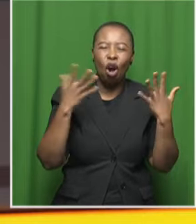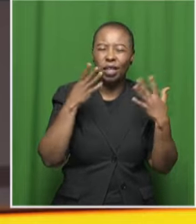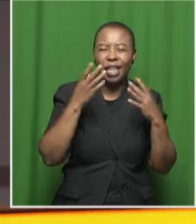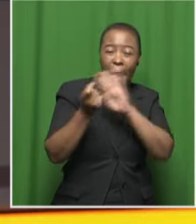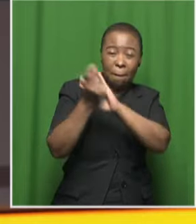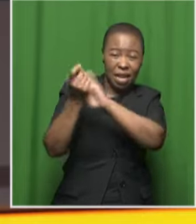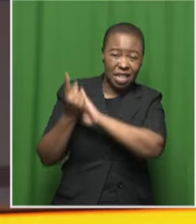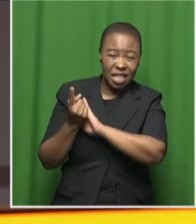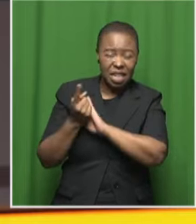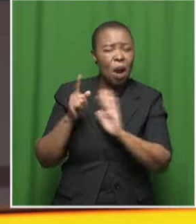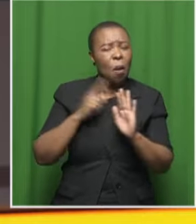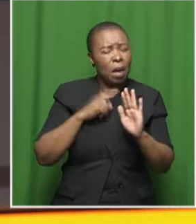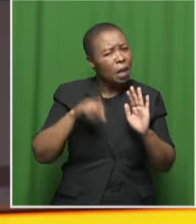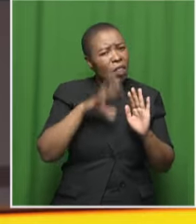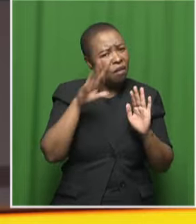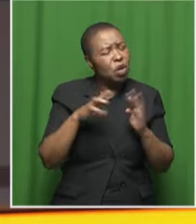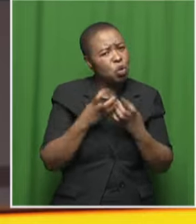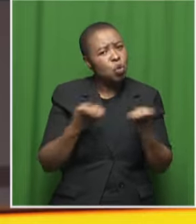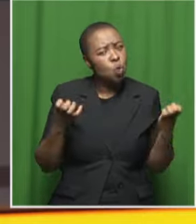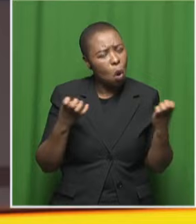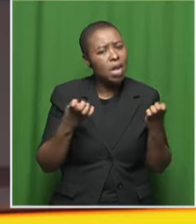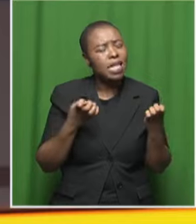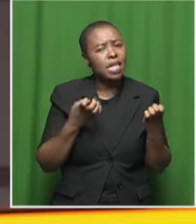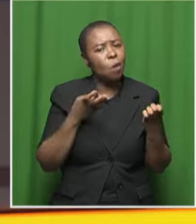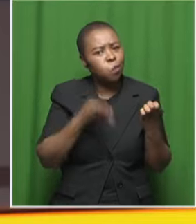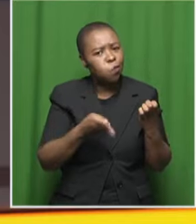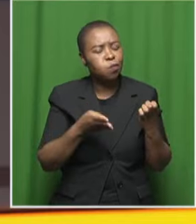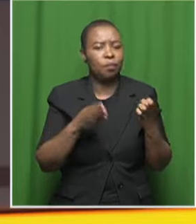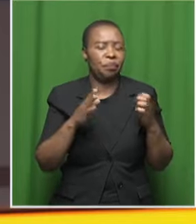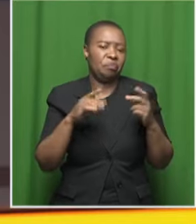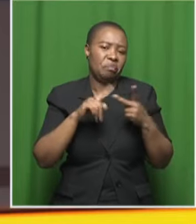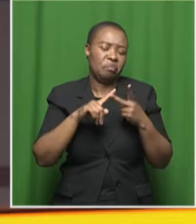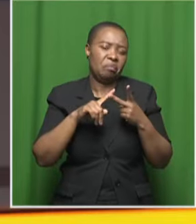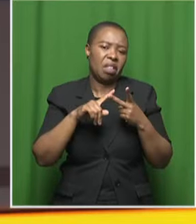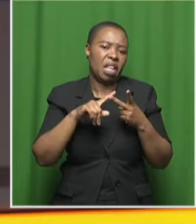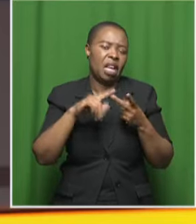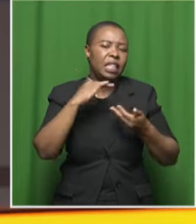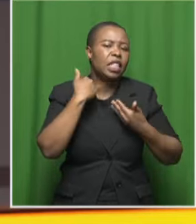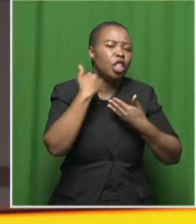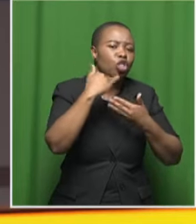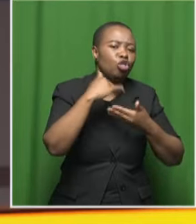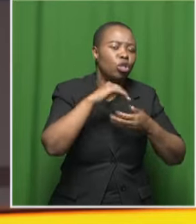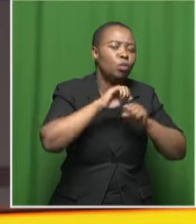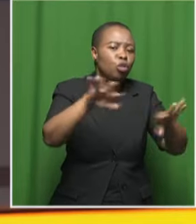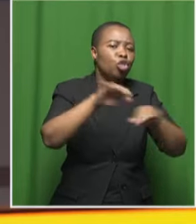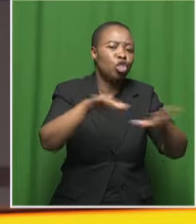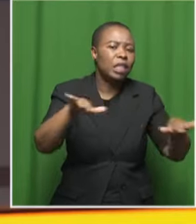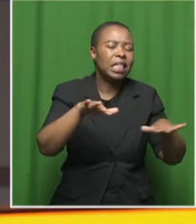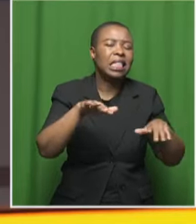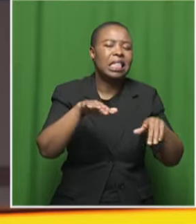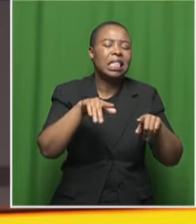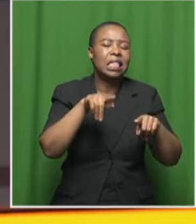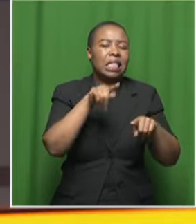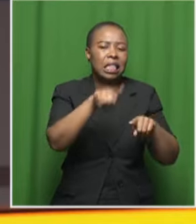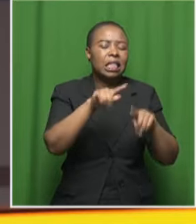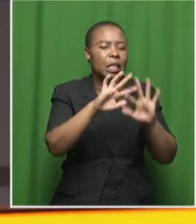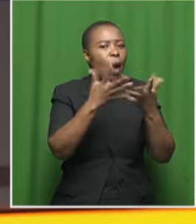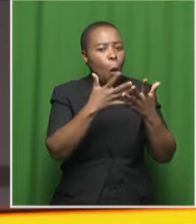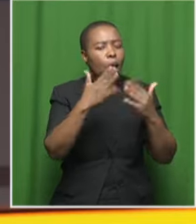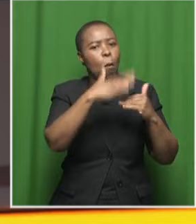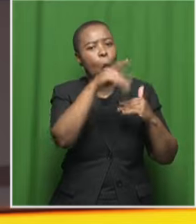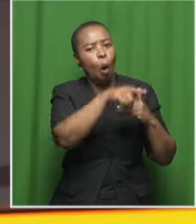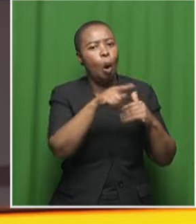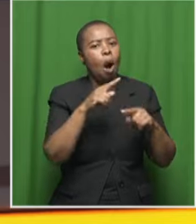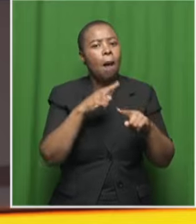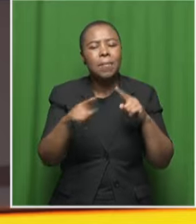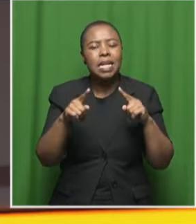be quite resourced. We have like one of the largest condom distribution programs in the world, but some of the lowest uptake, right? So it's the challenge